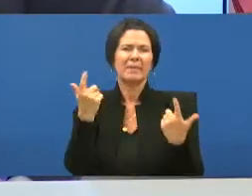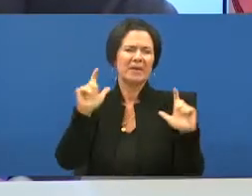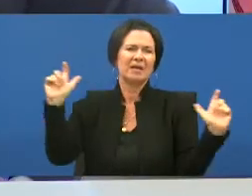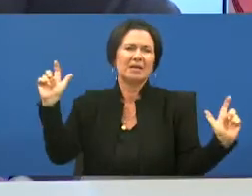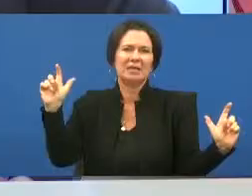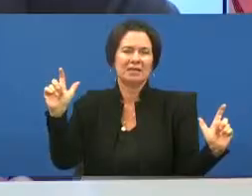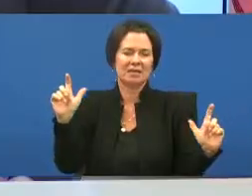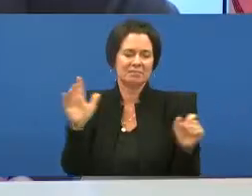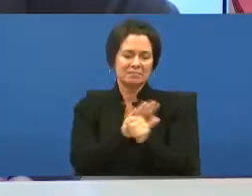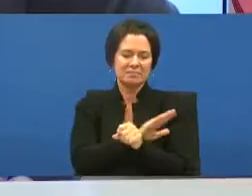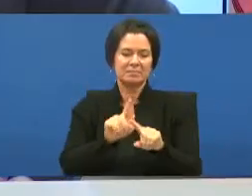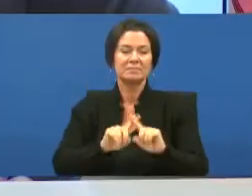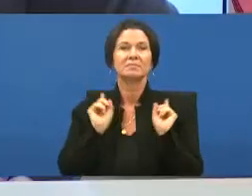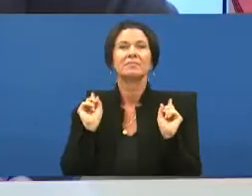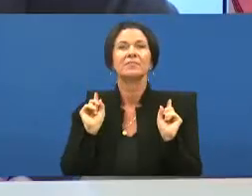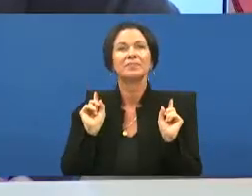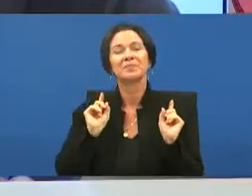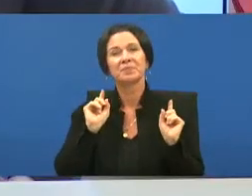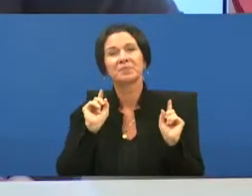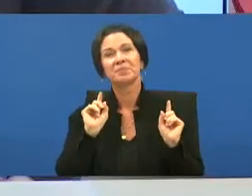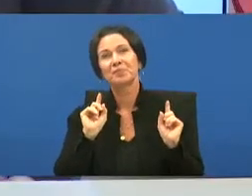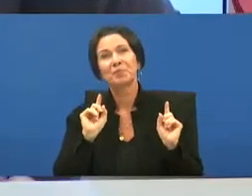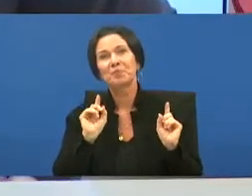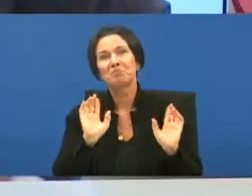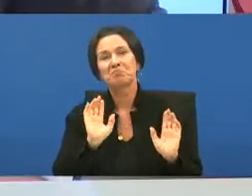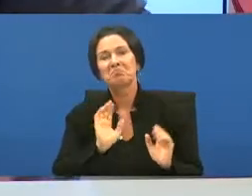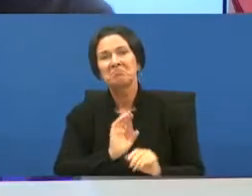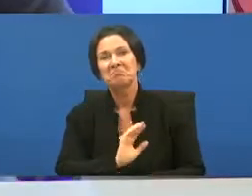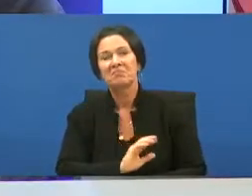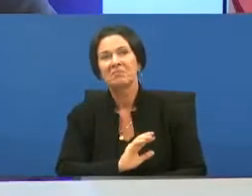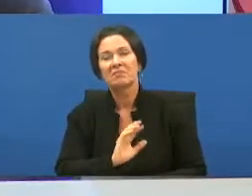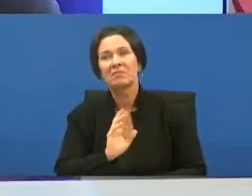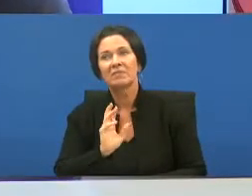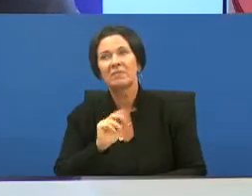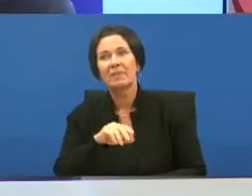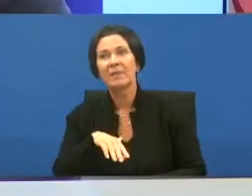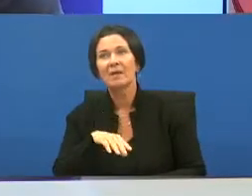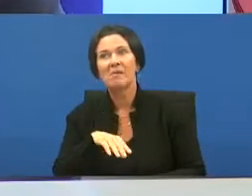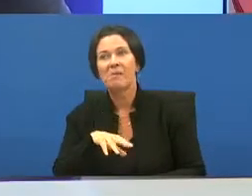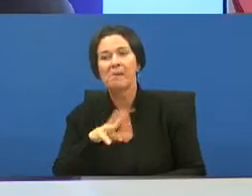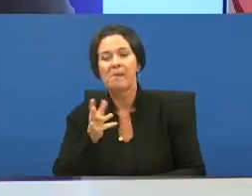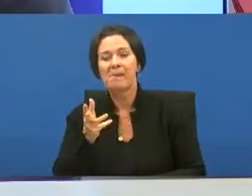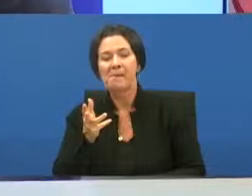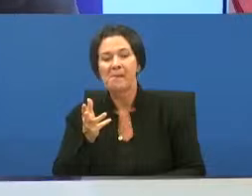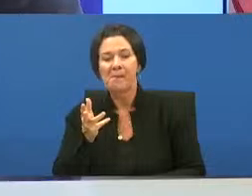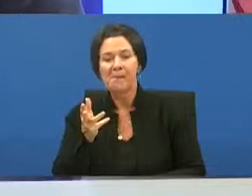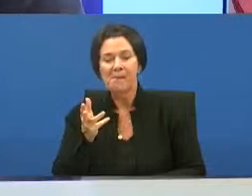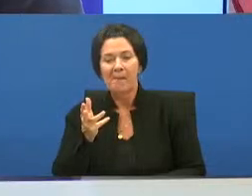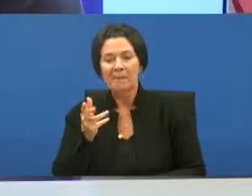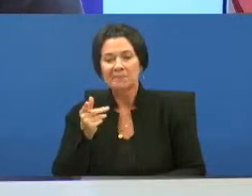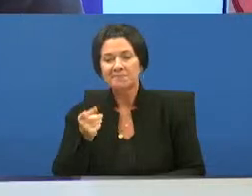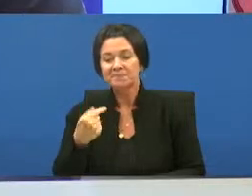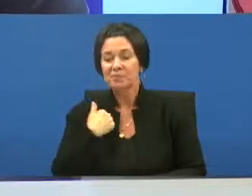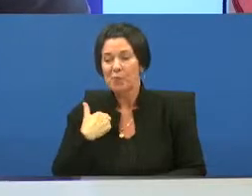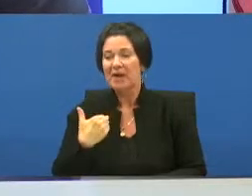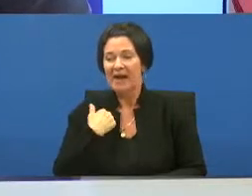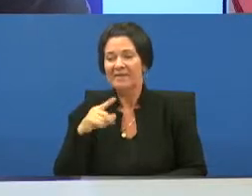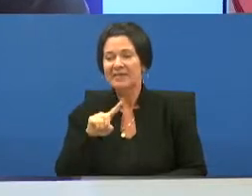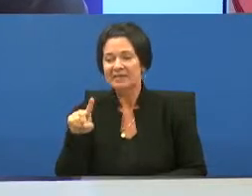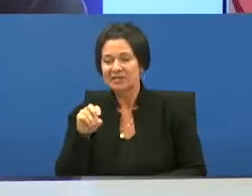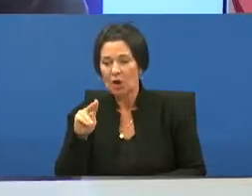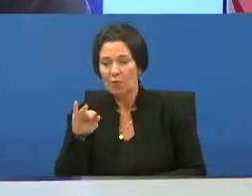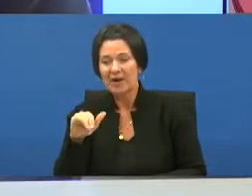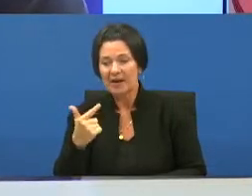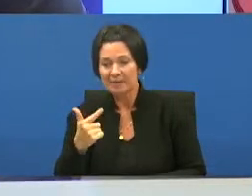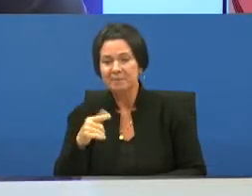different. And understanding that we have a zoning that as the councilman said,